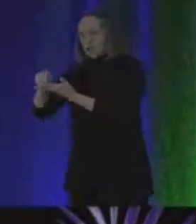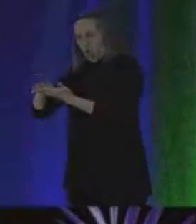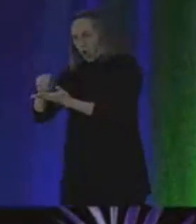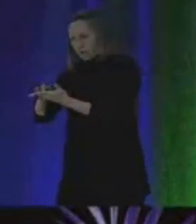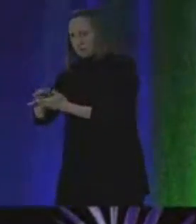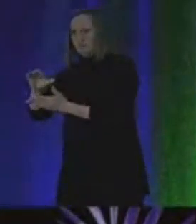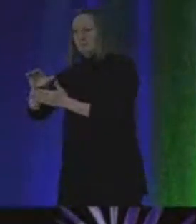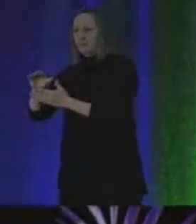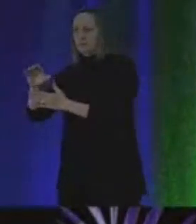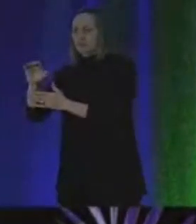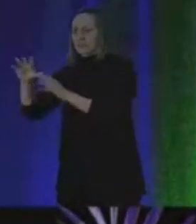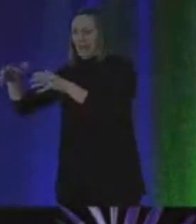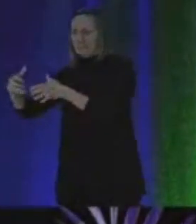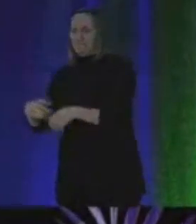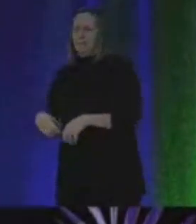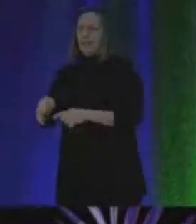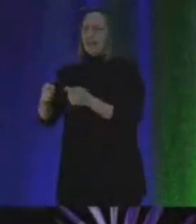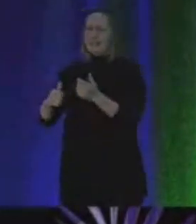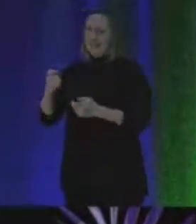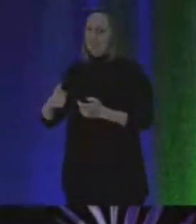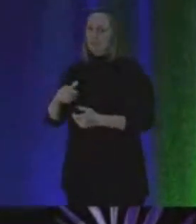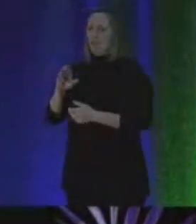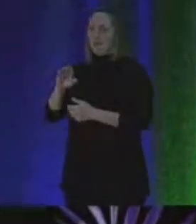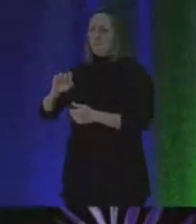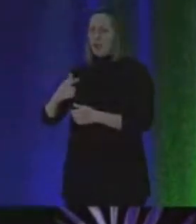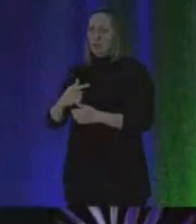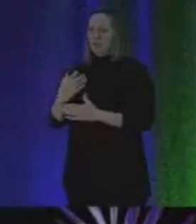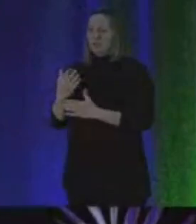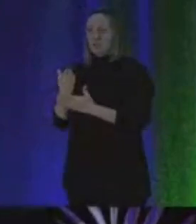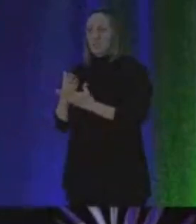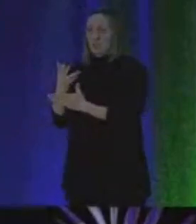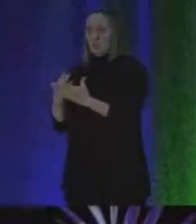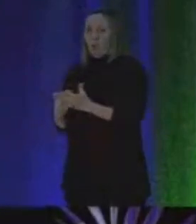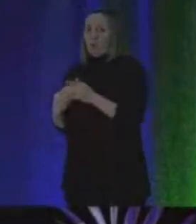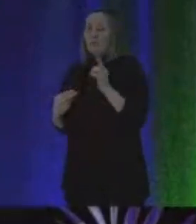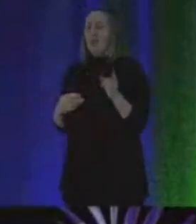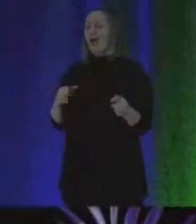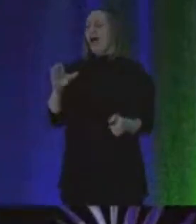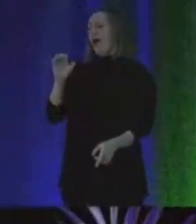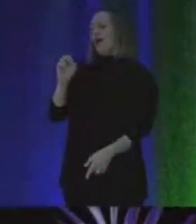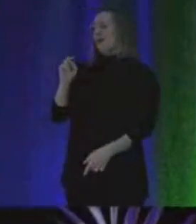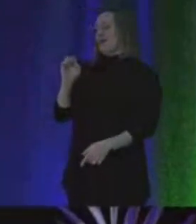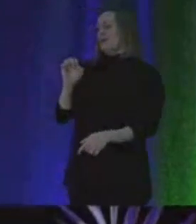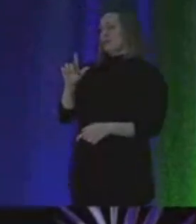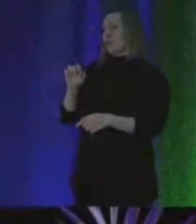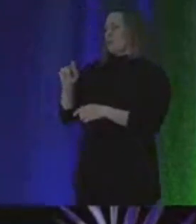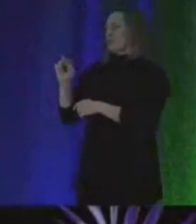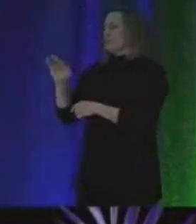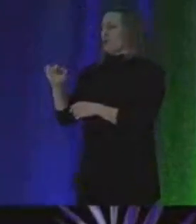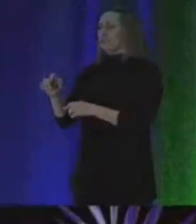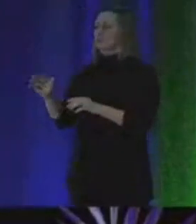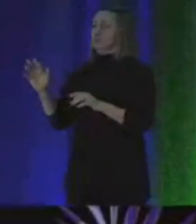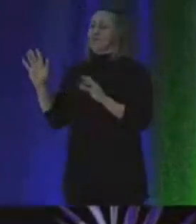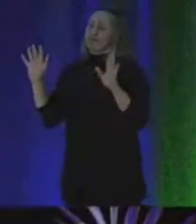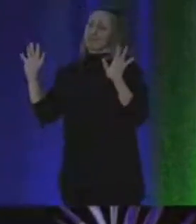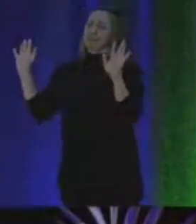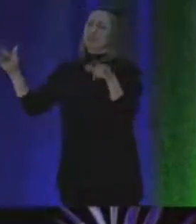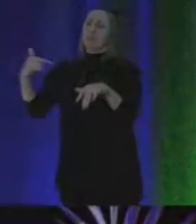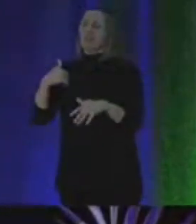camp, and a lot of folks who do both. I slum at console log all day, right? But when you're doing